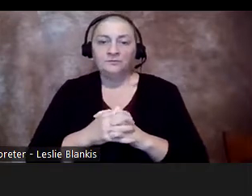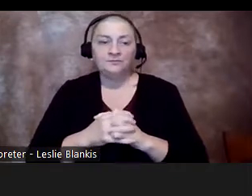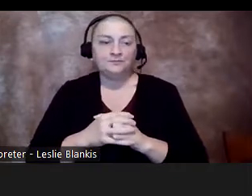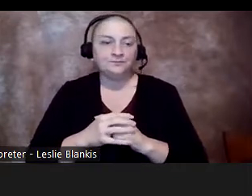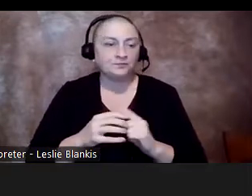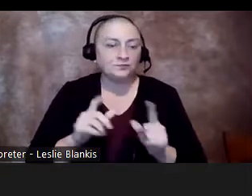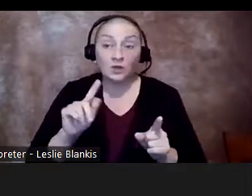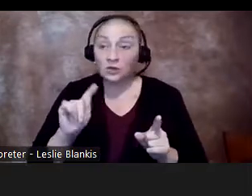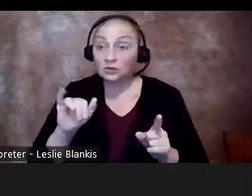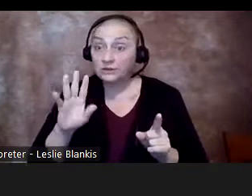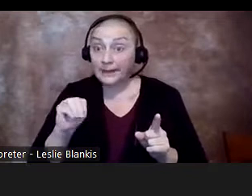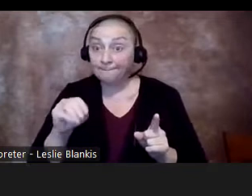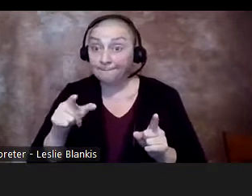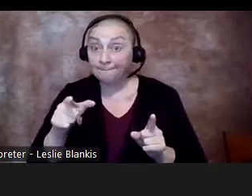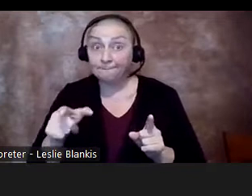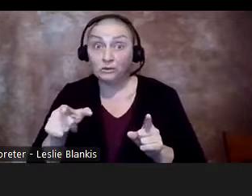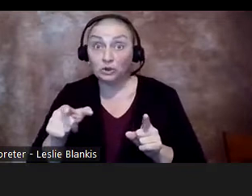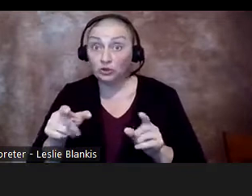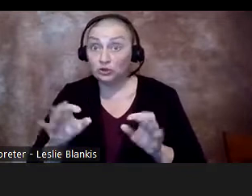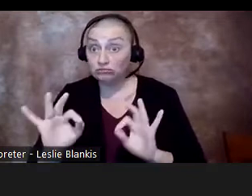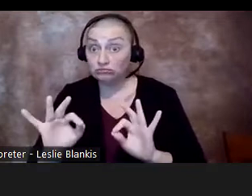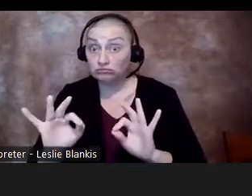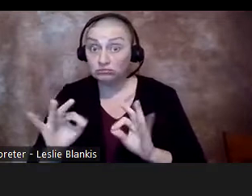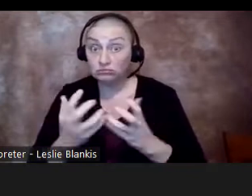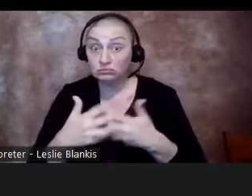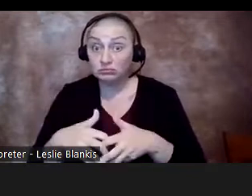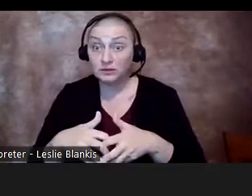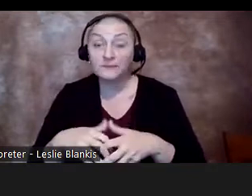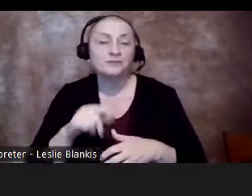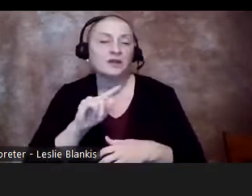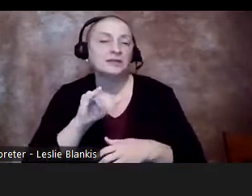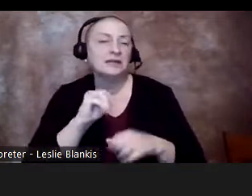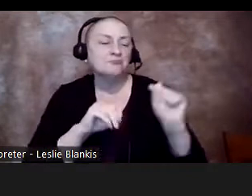Tim, are you getting us in there? Thank you. I am, yes.